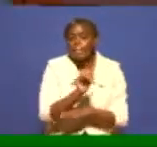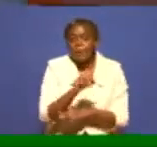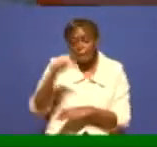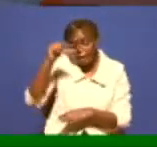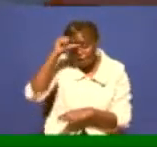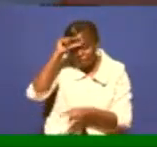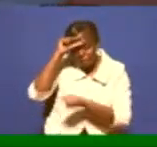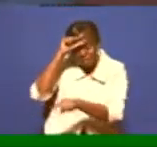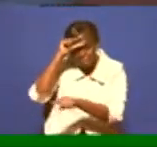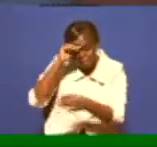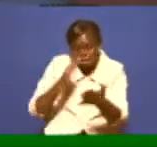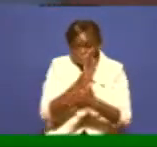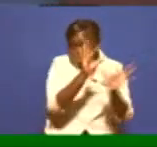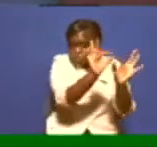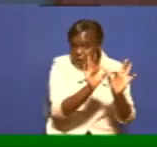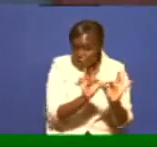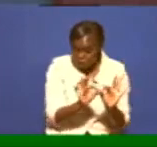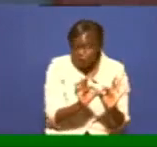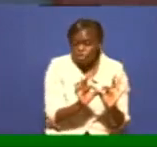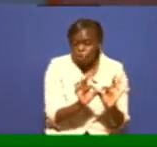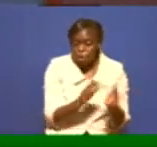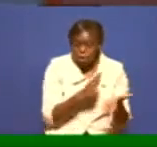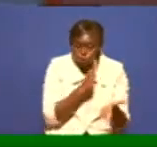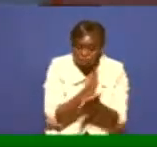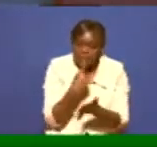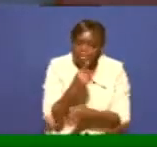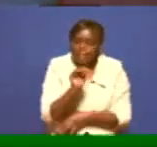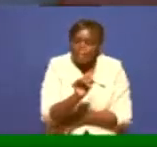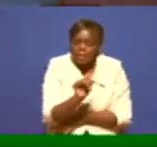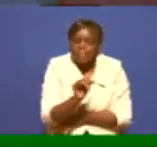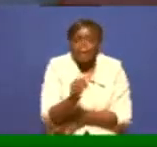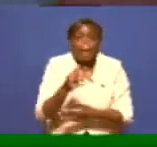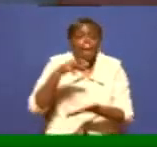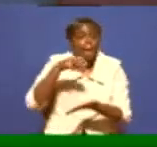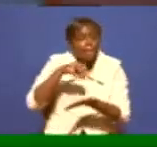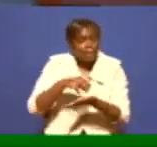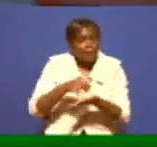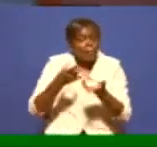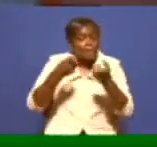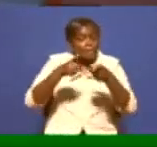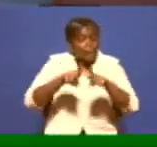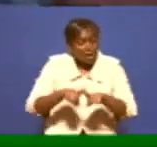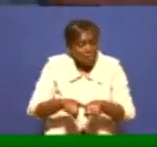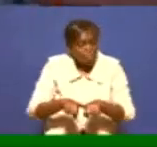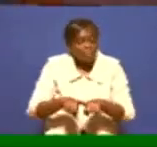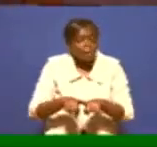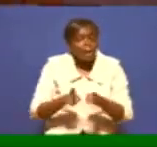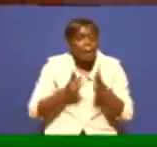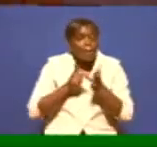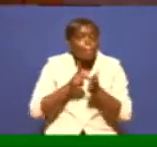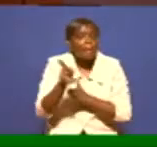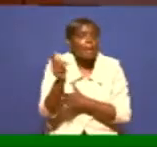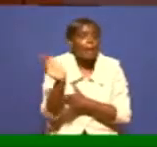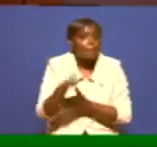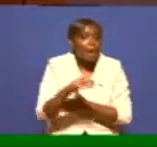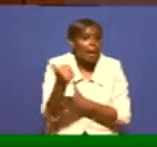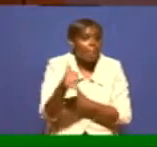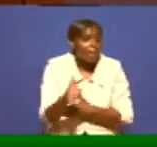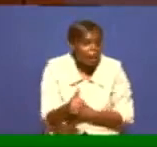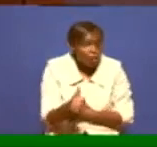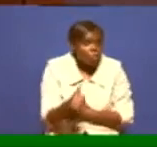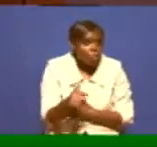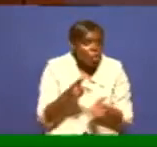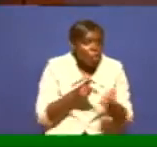comes in through Treasury just to guarantee and say that in case this money is not repaid, then, Honorable Speaker,